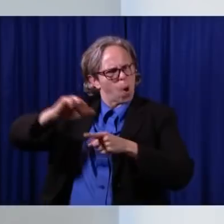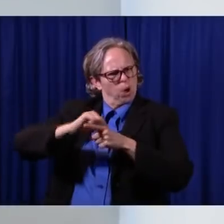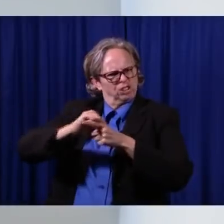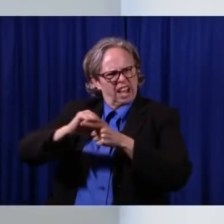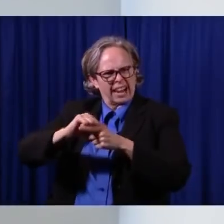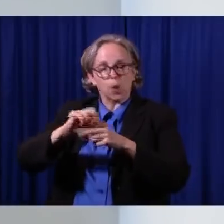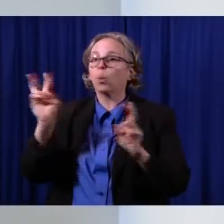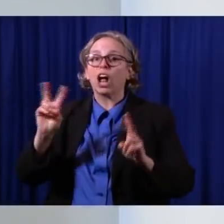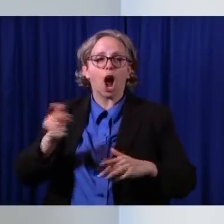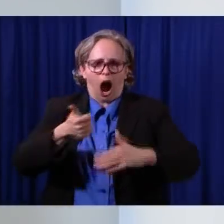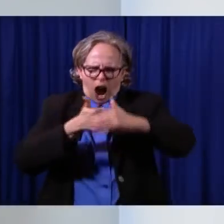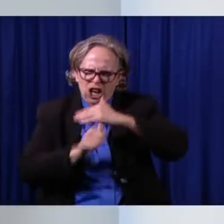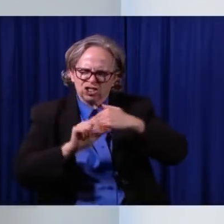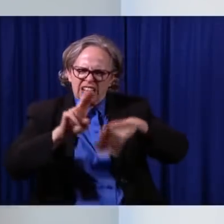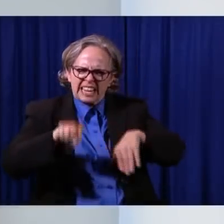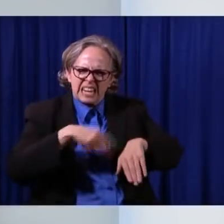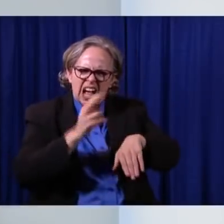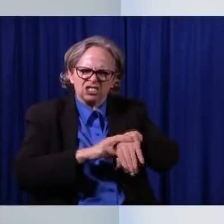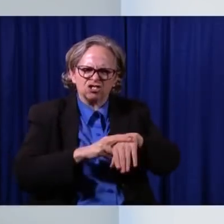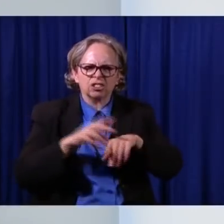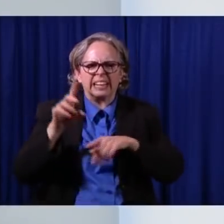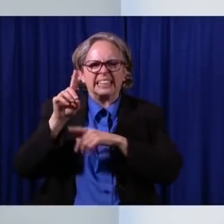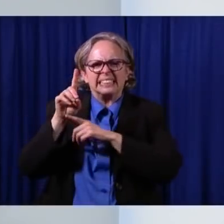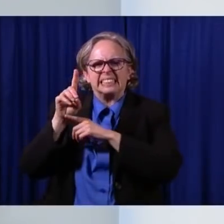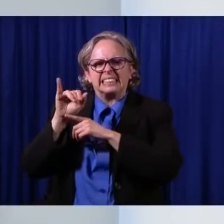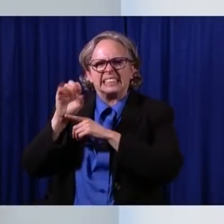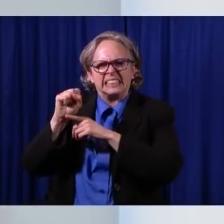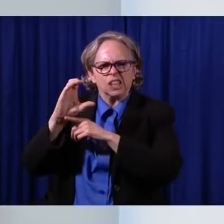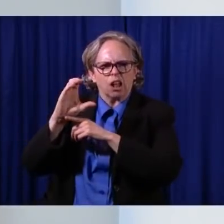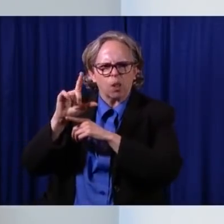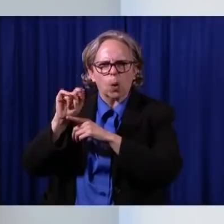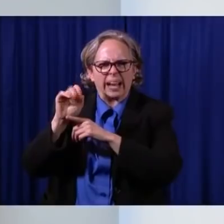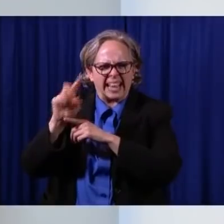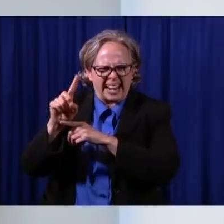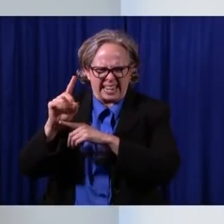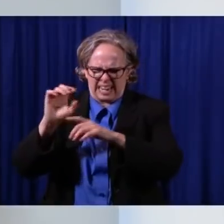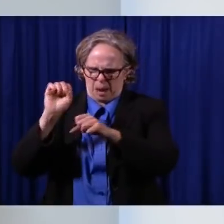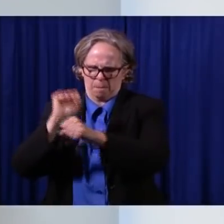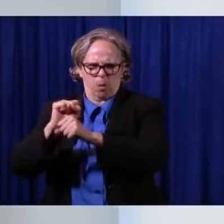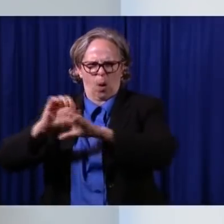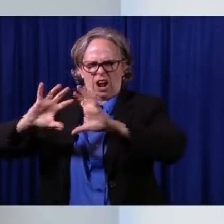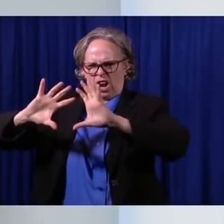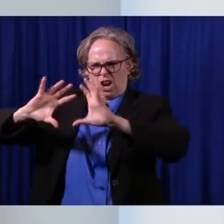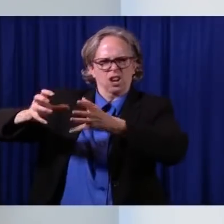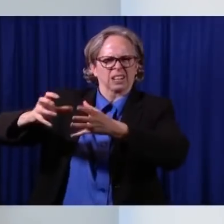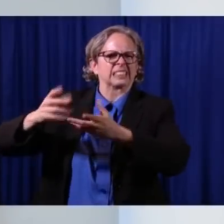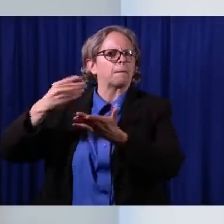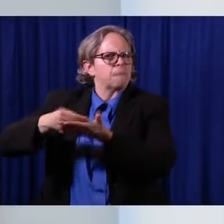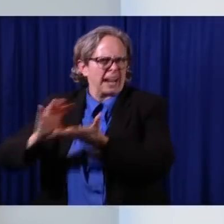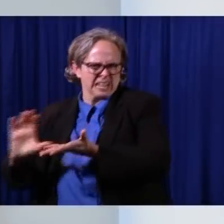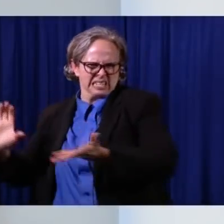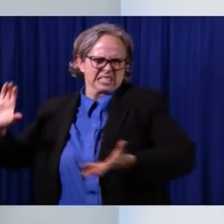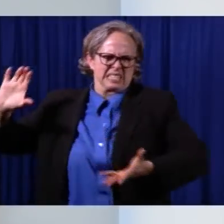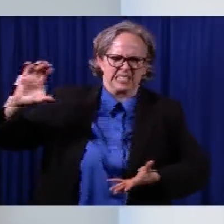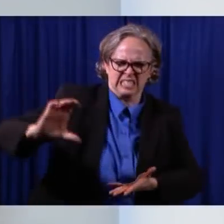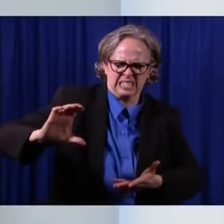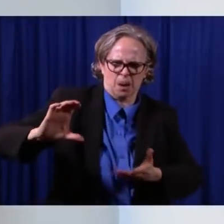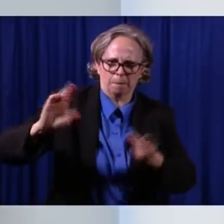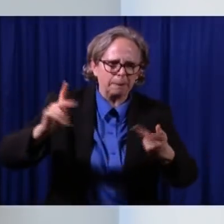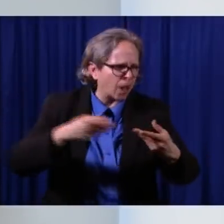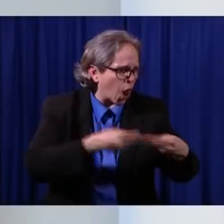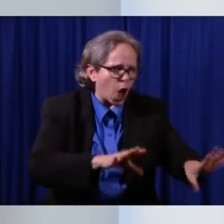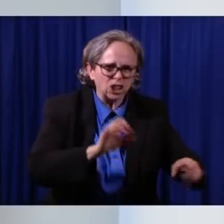Dislocated Worker Grant to help reemploy individuals who lost their job during the pandemic. As we know,